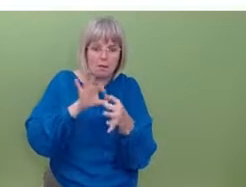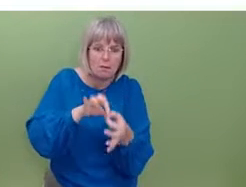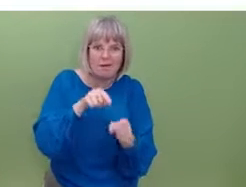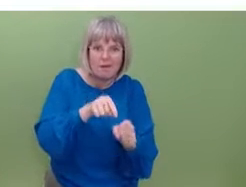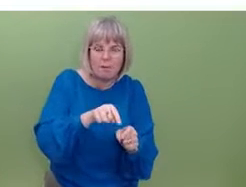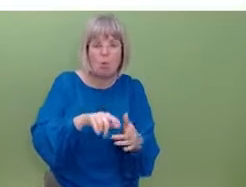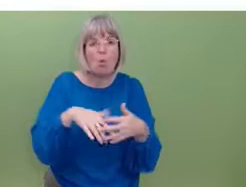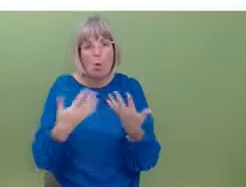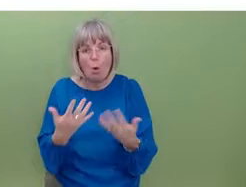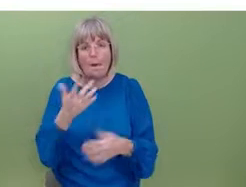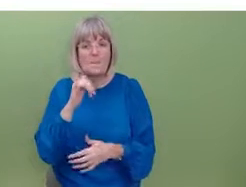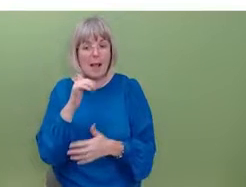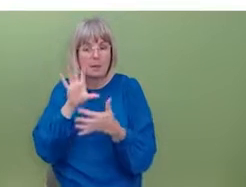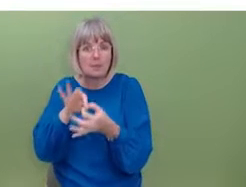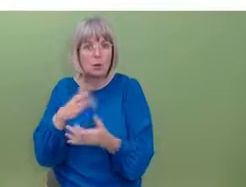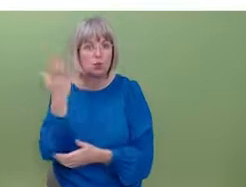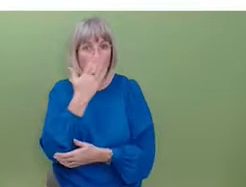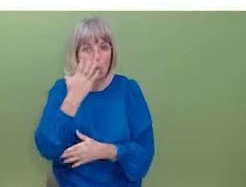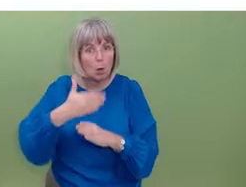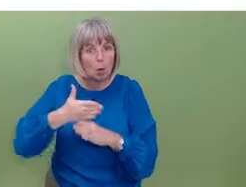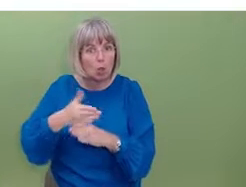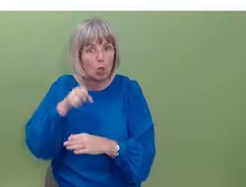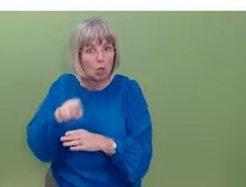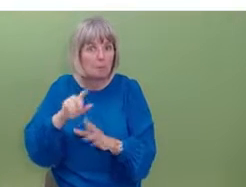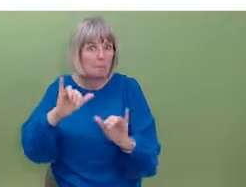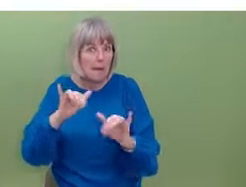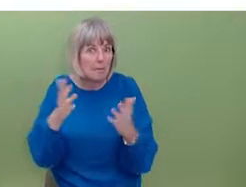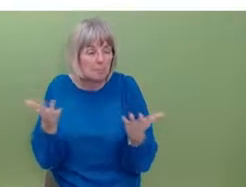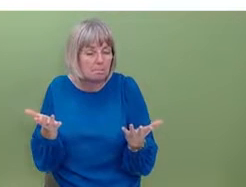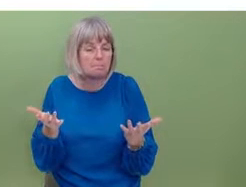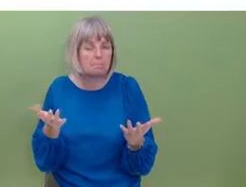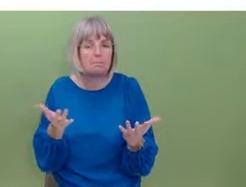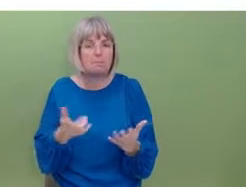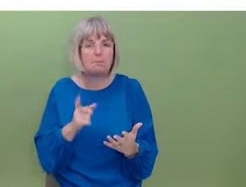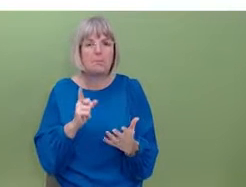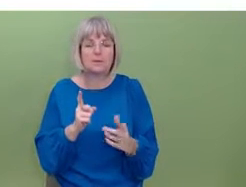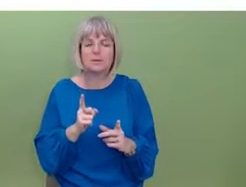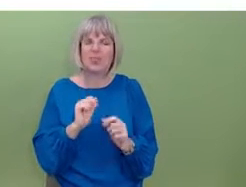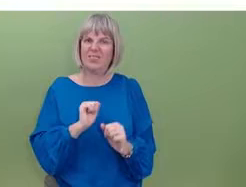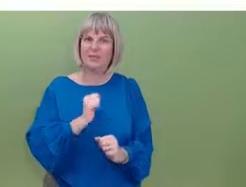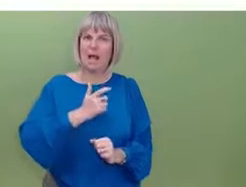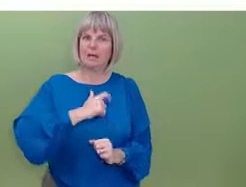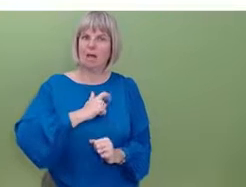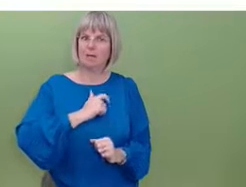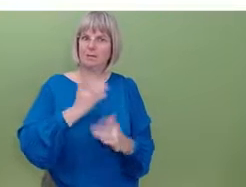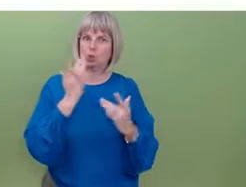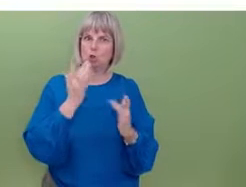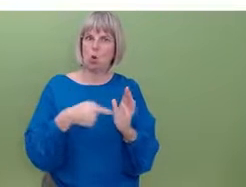schoolwork, but it also indicates a vulnerability and a protection.